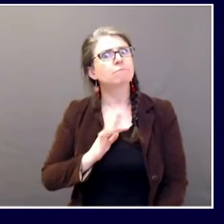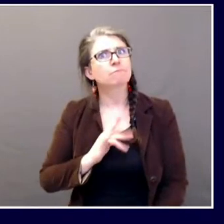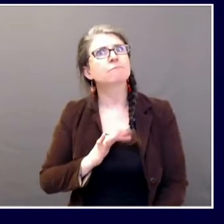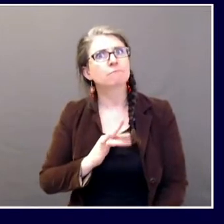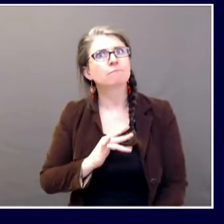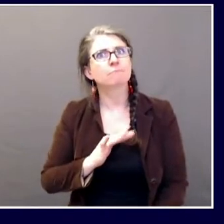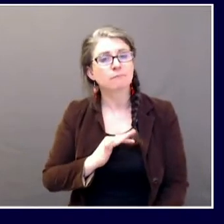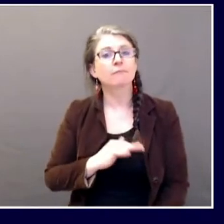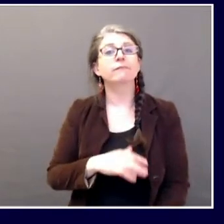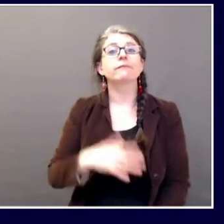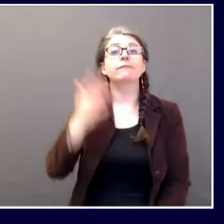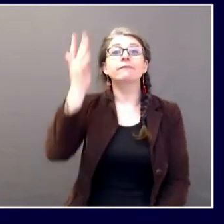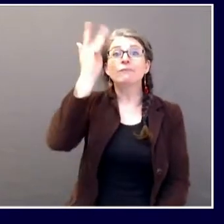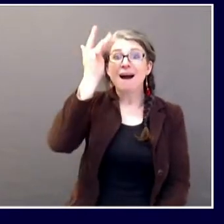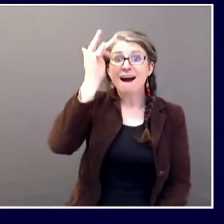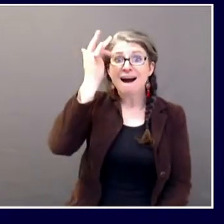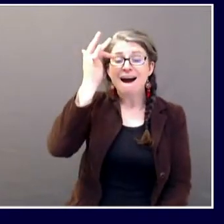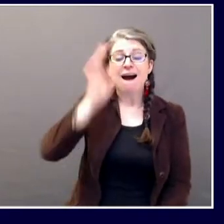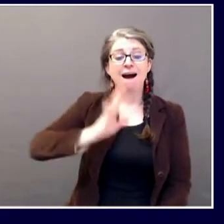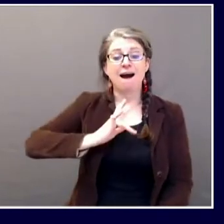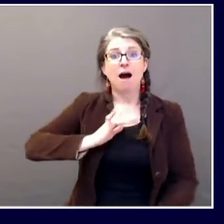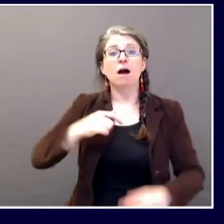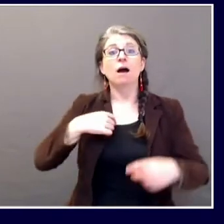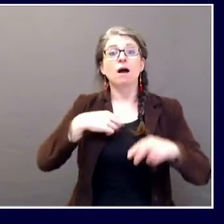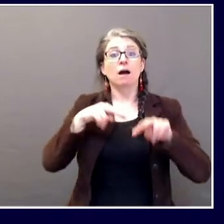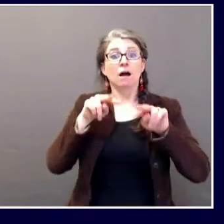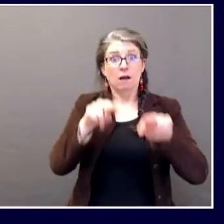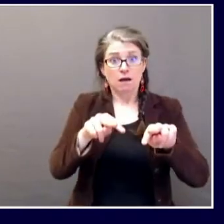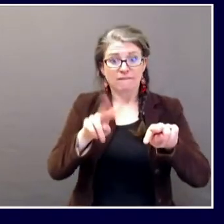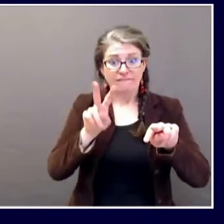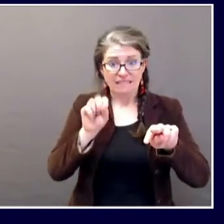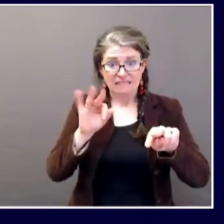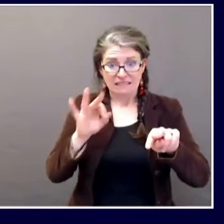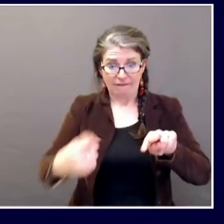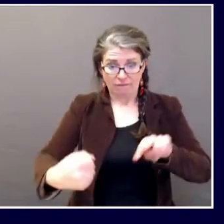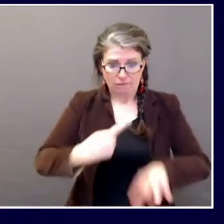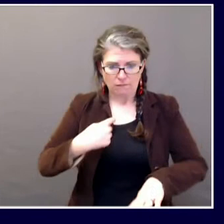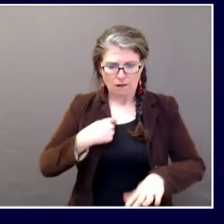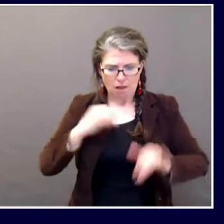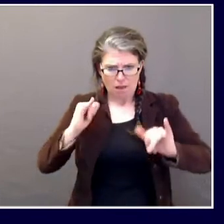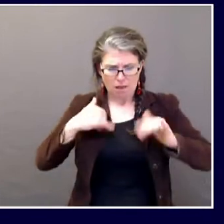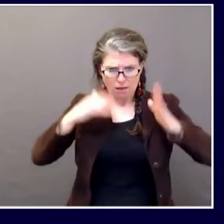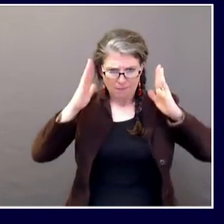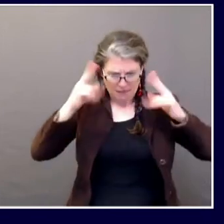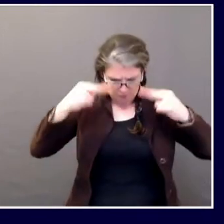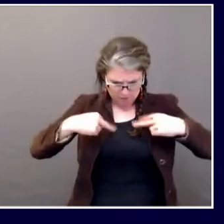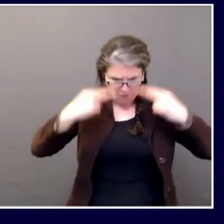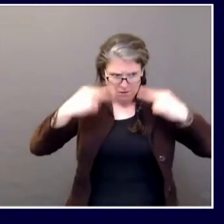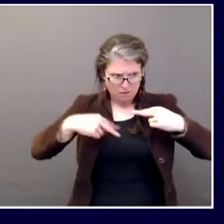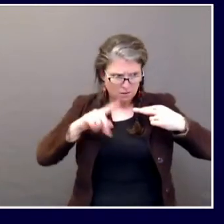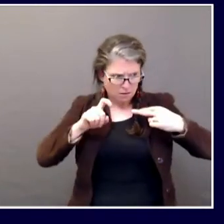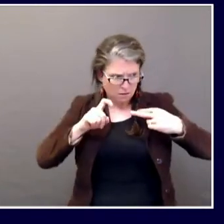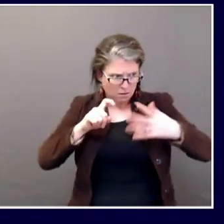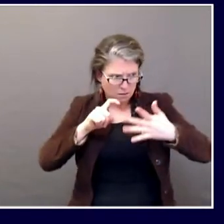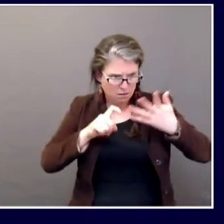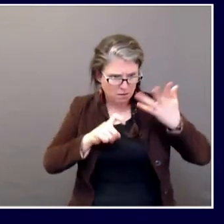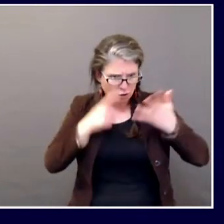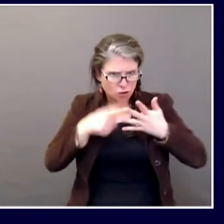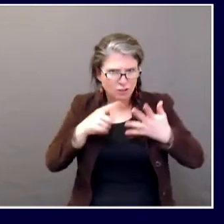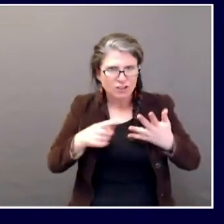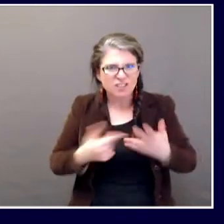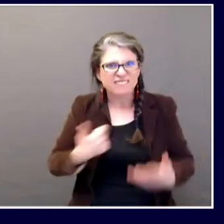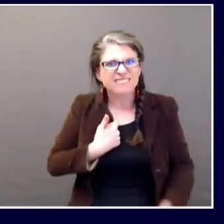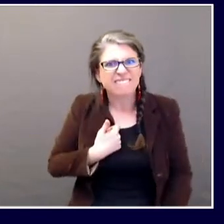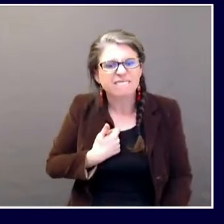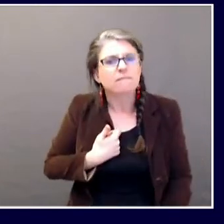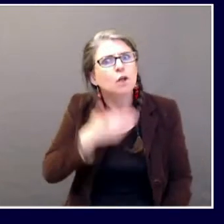is that if you report serious or significant reactions or symptoms, the US CDC has the availability to